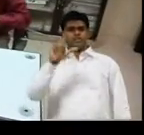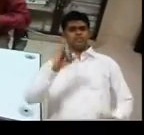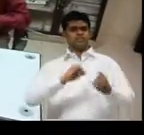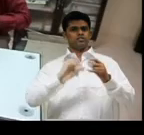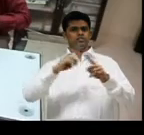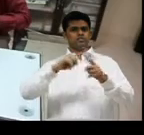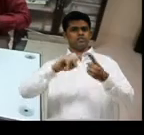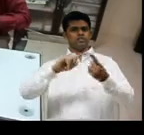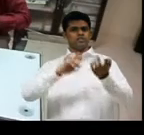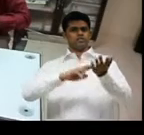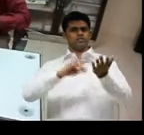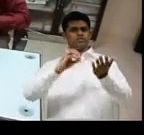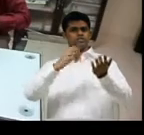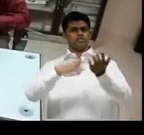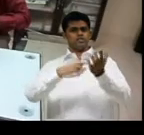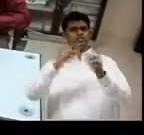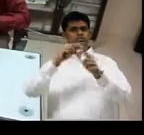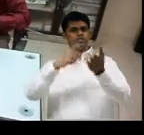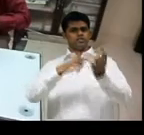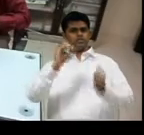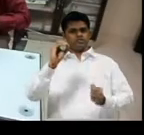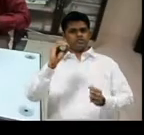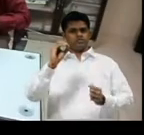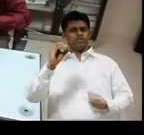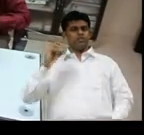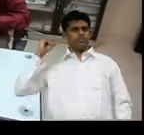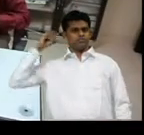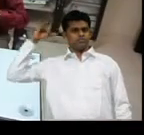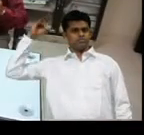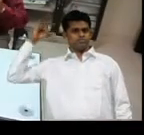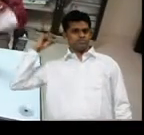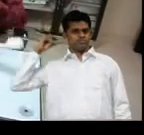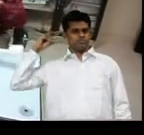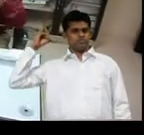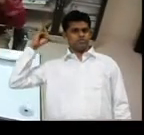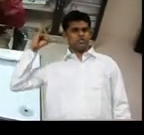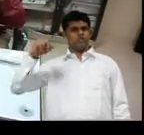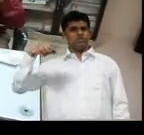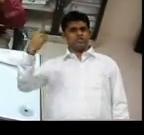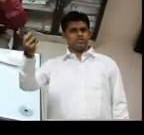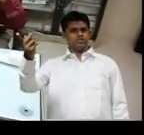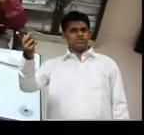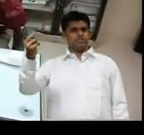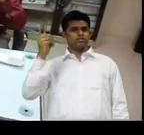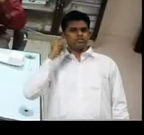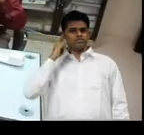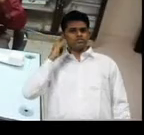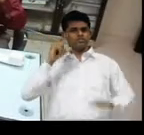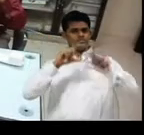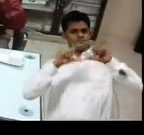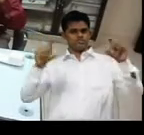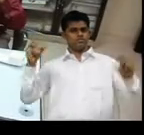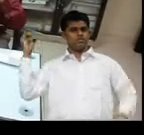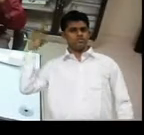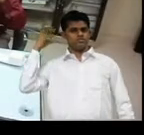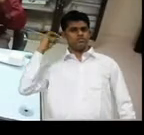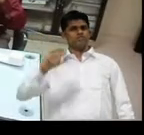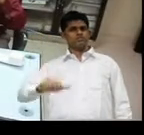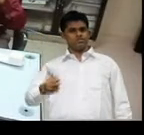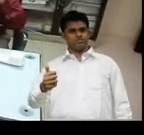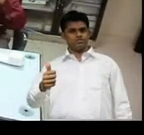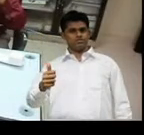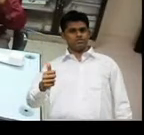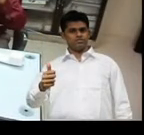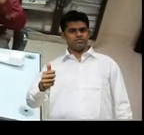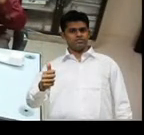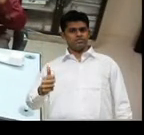can speak into the receiver so that the person can listen to you. You can use the Listener Pro to adjust the volume and the